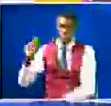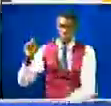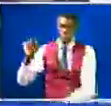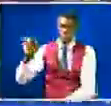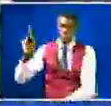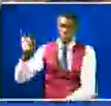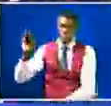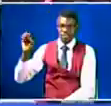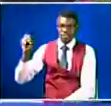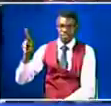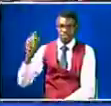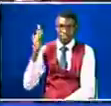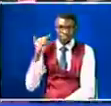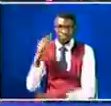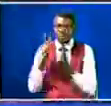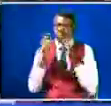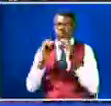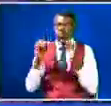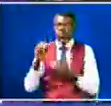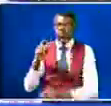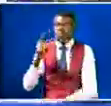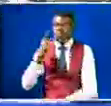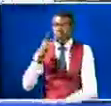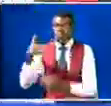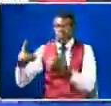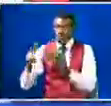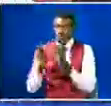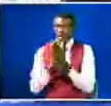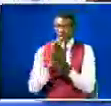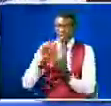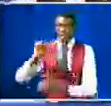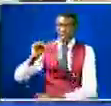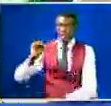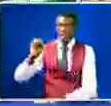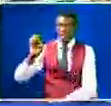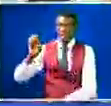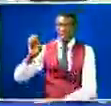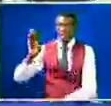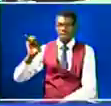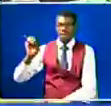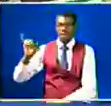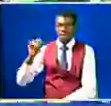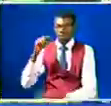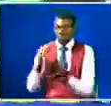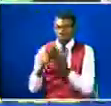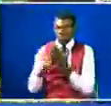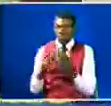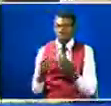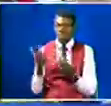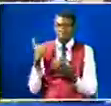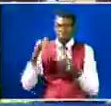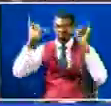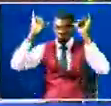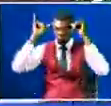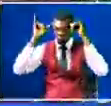Clashes that threatened peace between the Pokot community in Kenya and the Sabeny of Uganda. A borderline once riddled by cattle